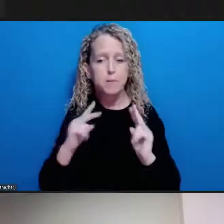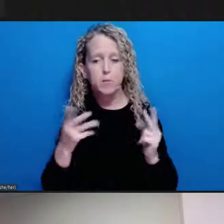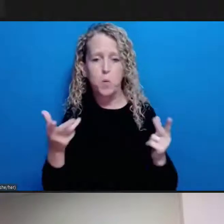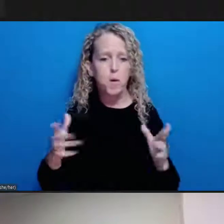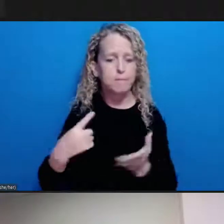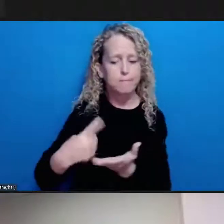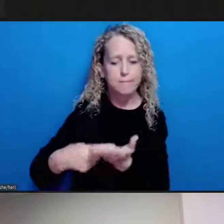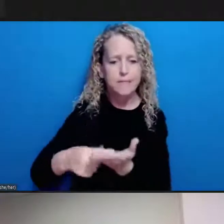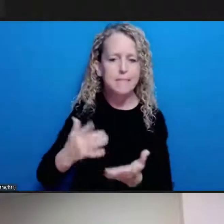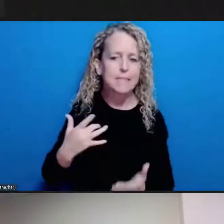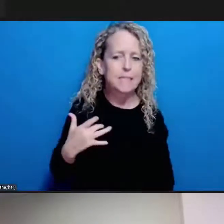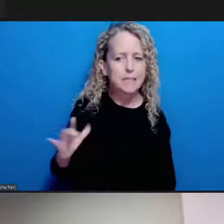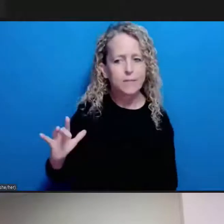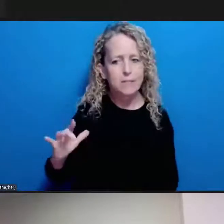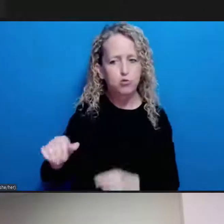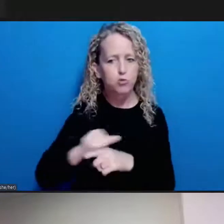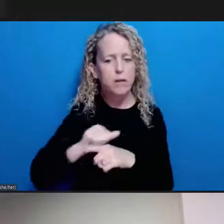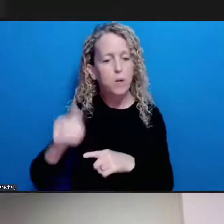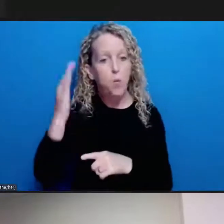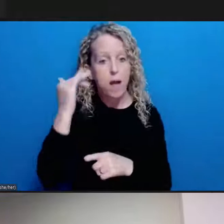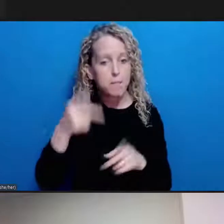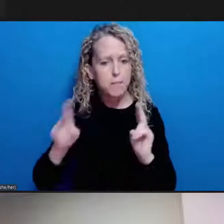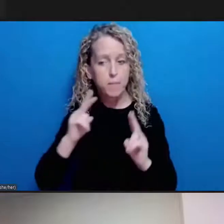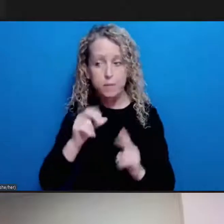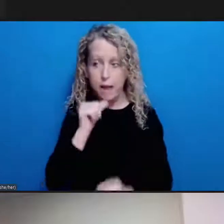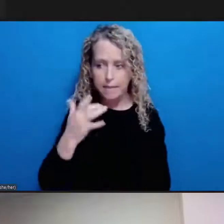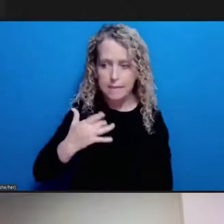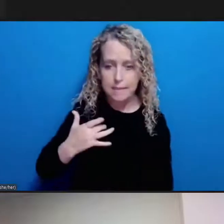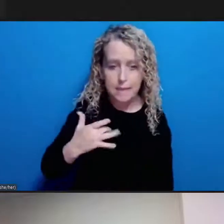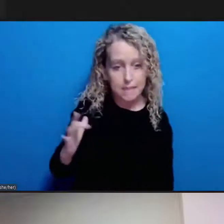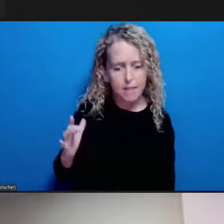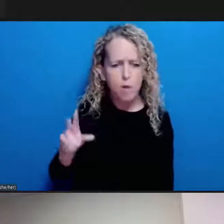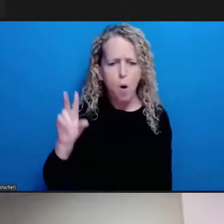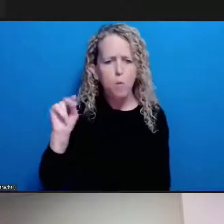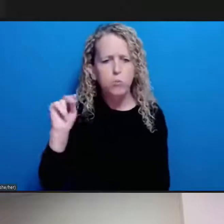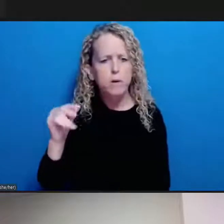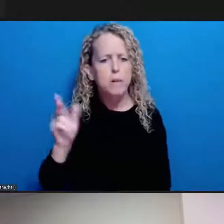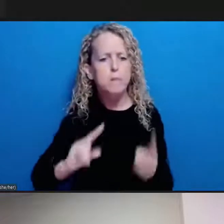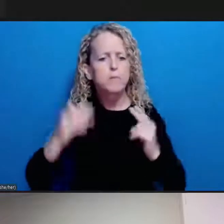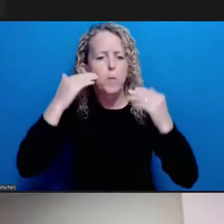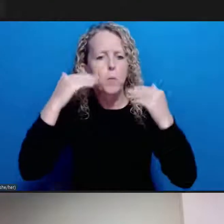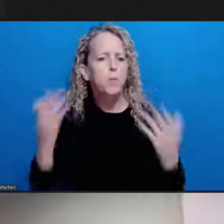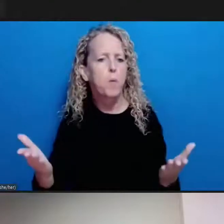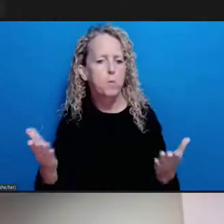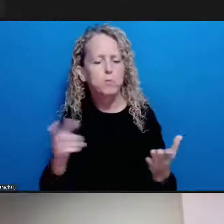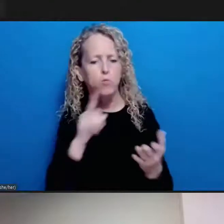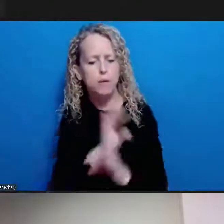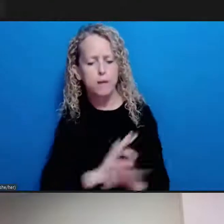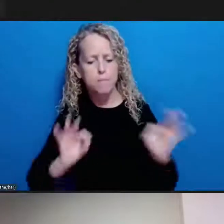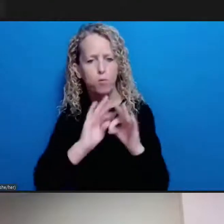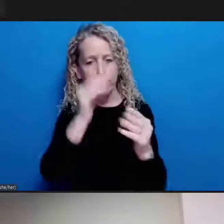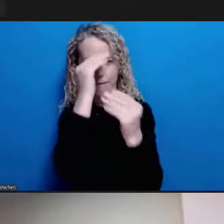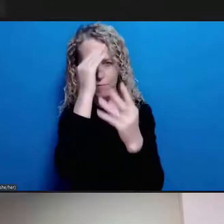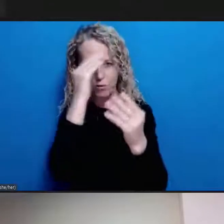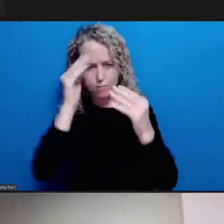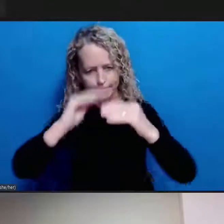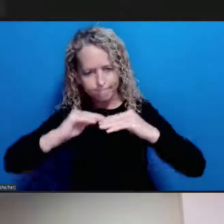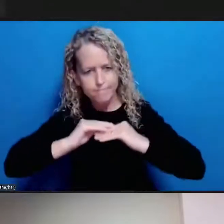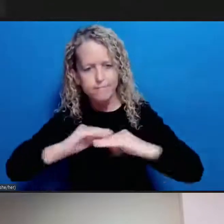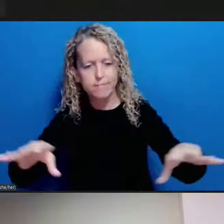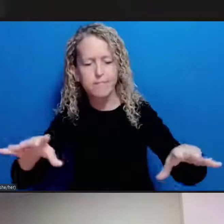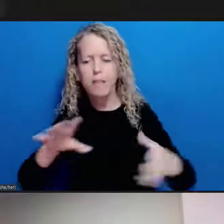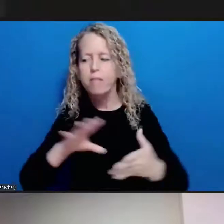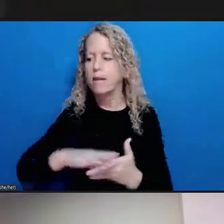feel that people are being insensitive. We really just think that people don't know. And so getting that information out there is the best. And again, the